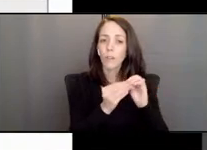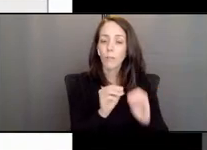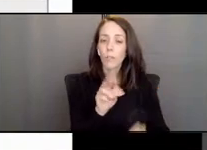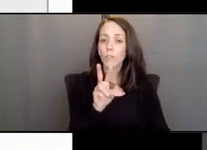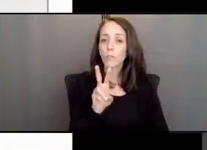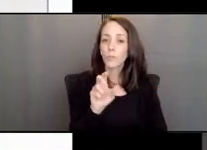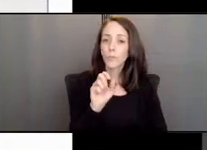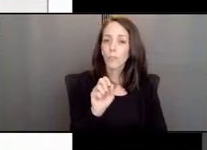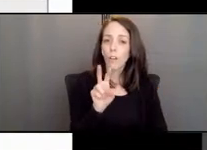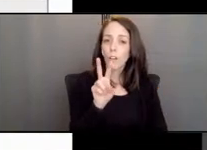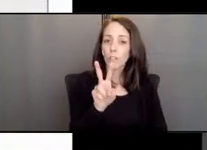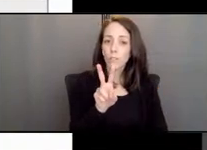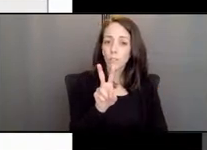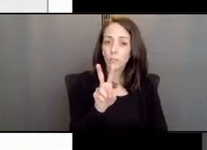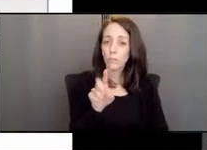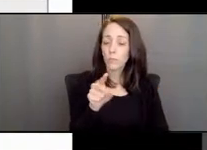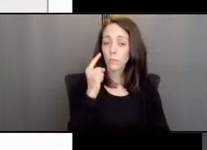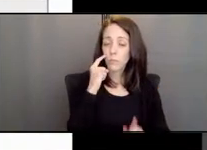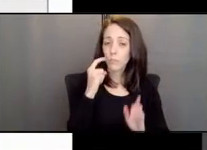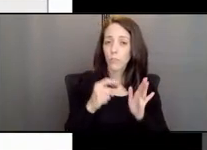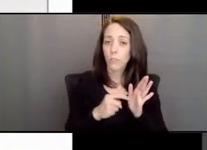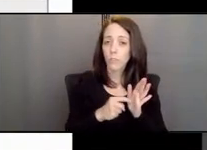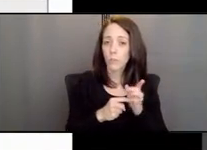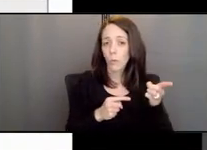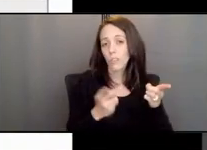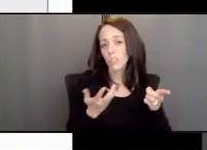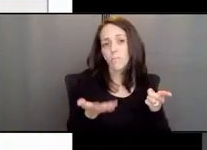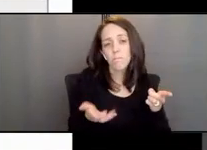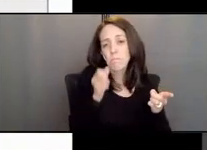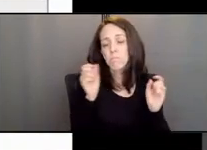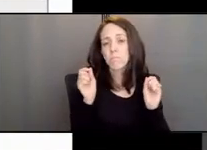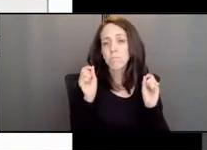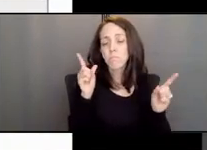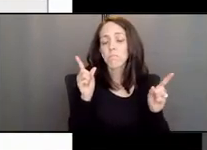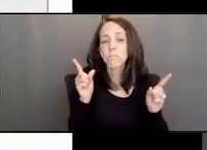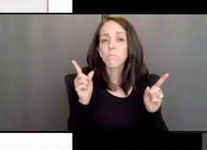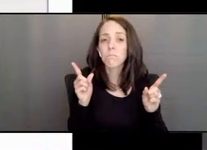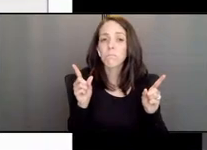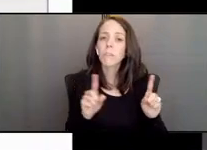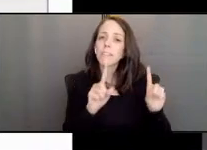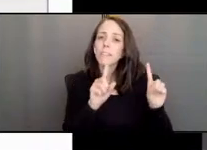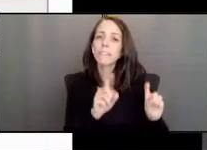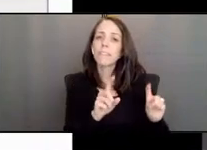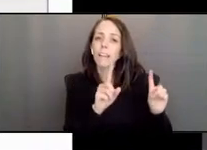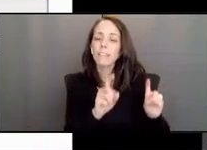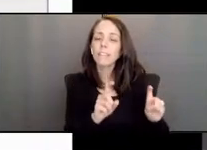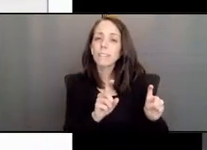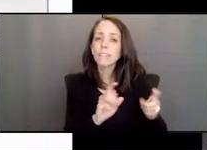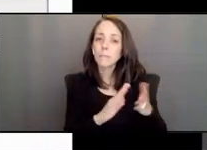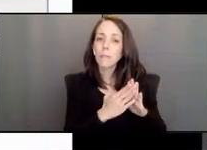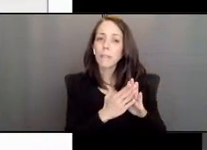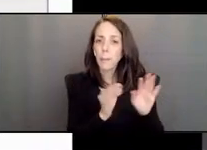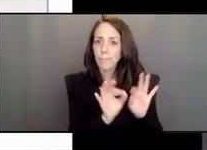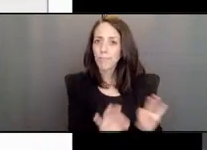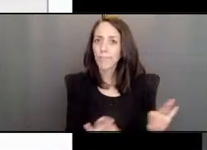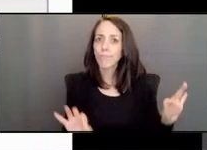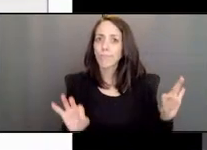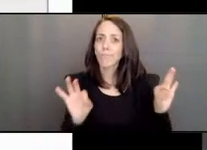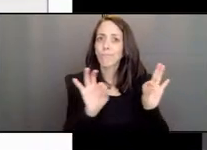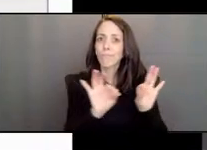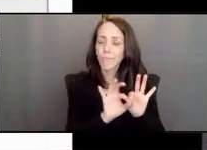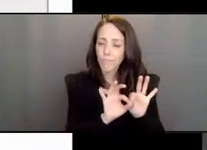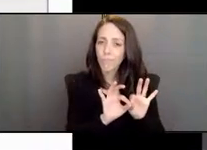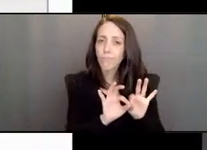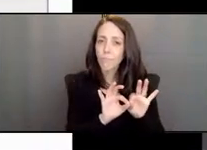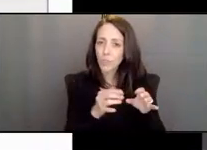will note that it may not be a surprise to you that simulation became a critical competency during the pandemic. This